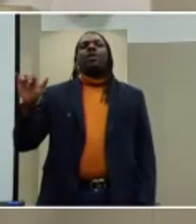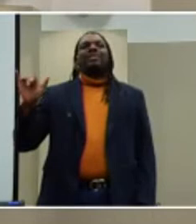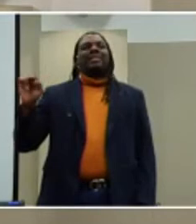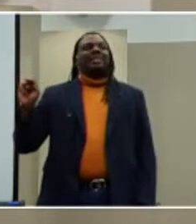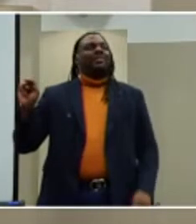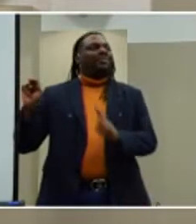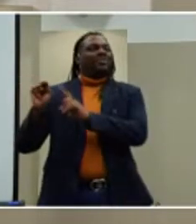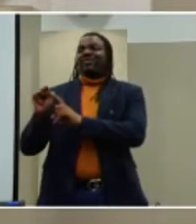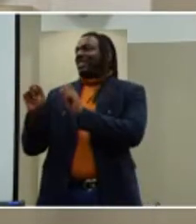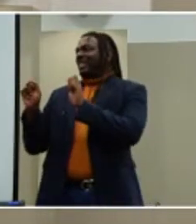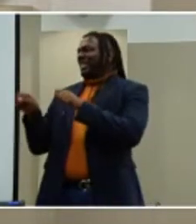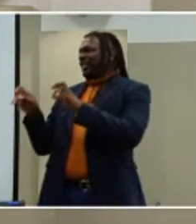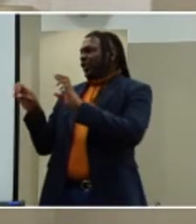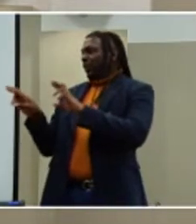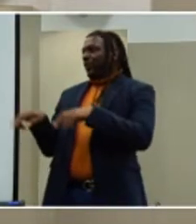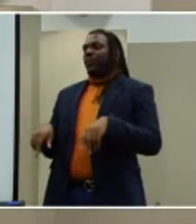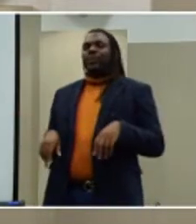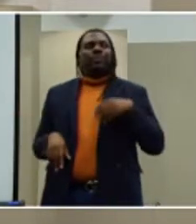Okay.